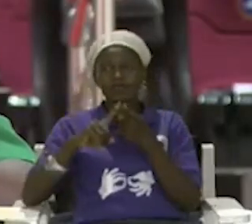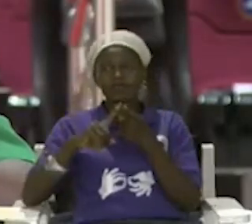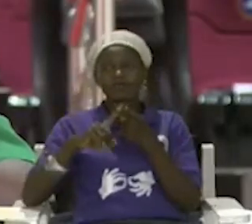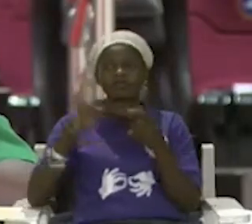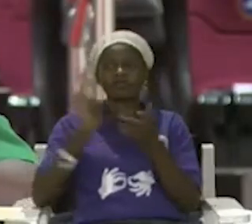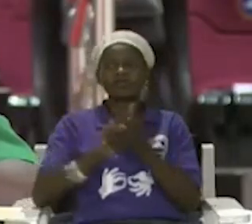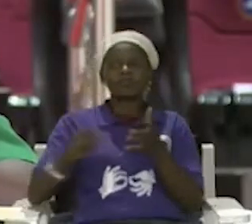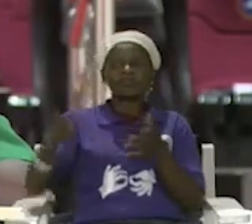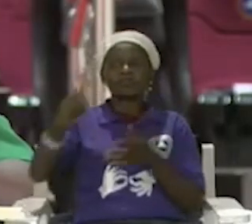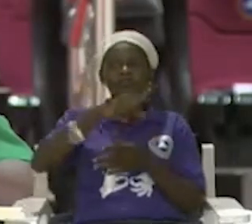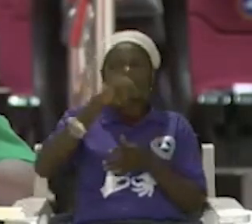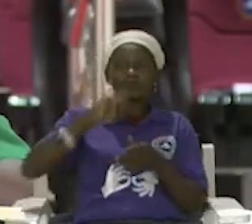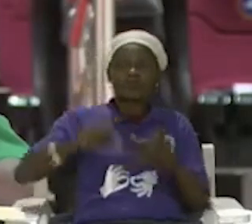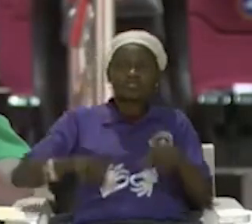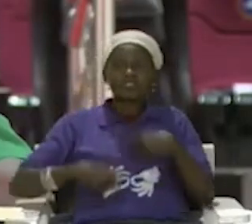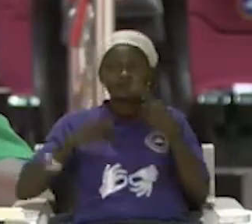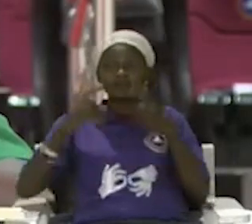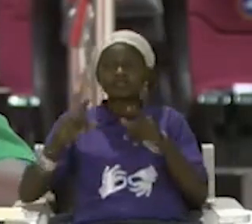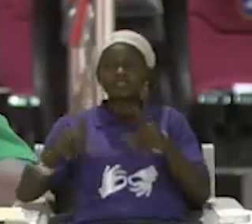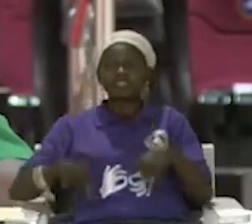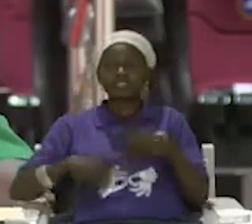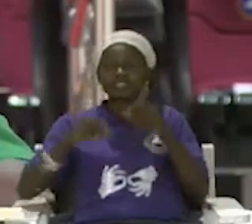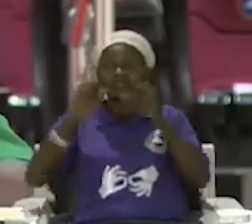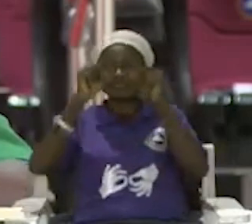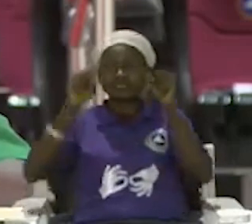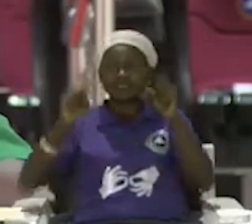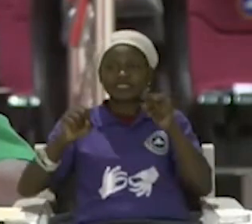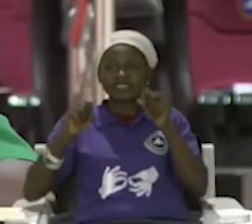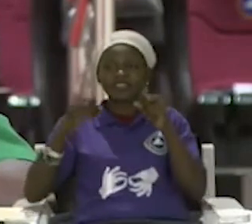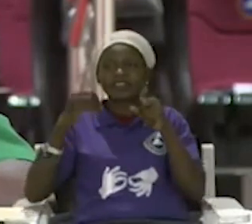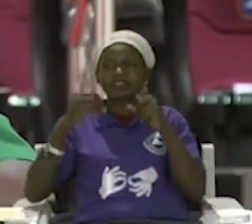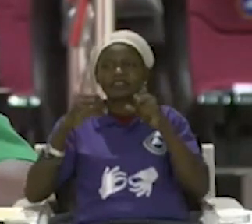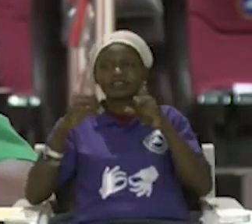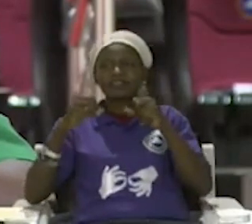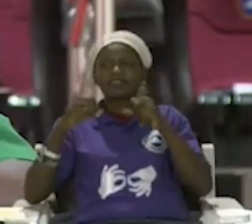that you must live a lifestyle of service.